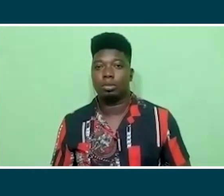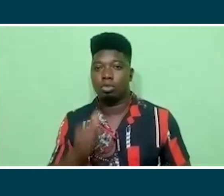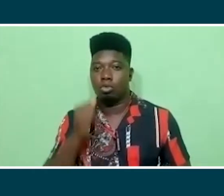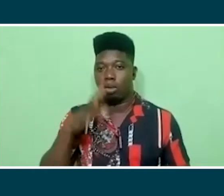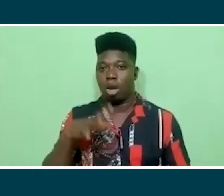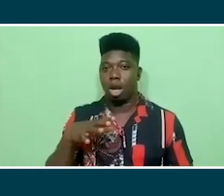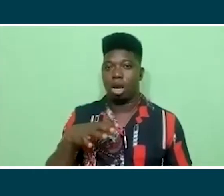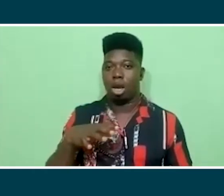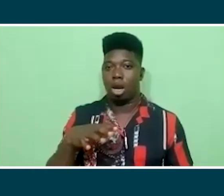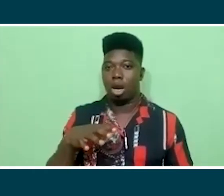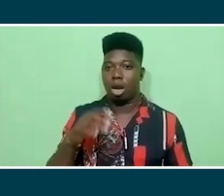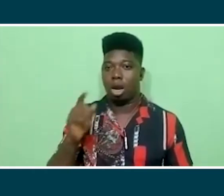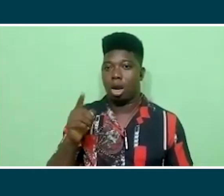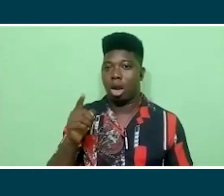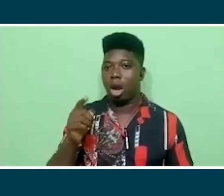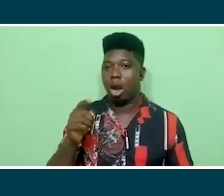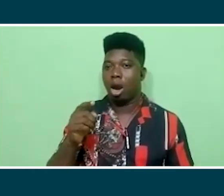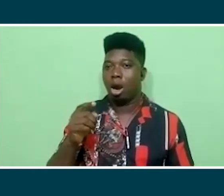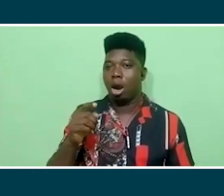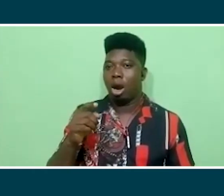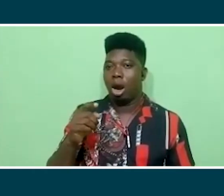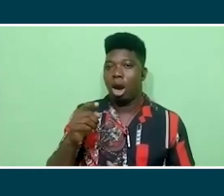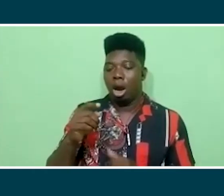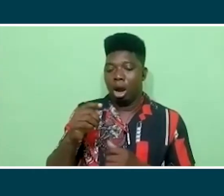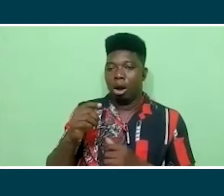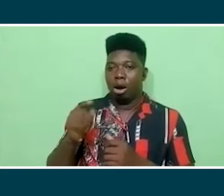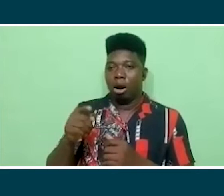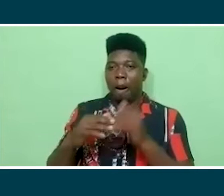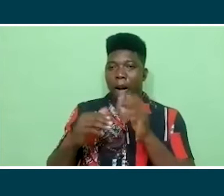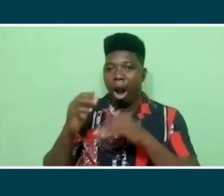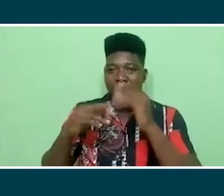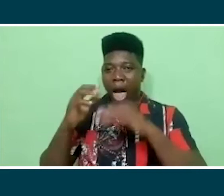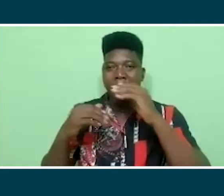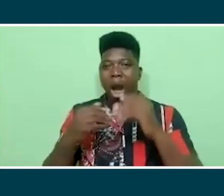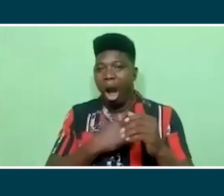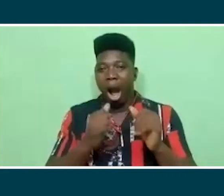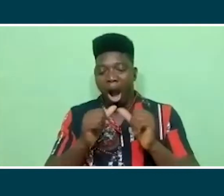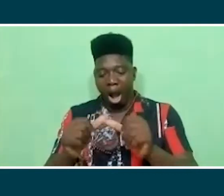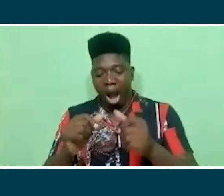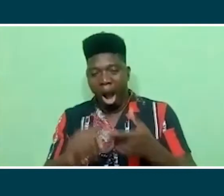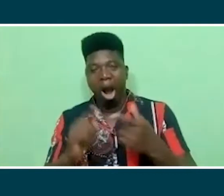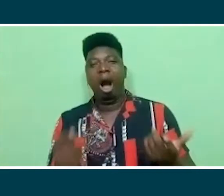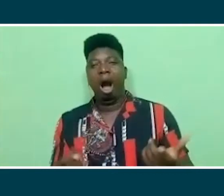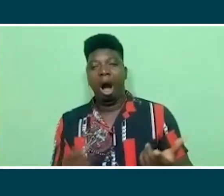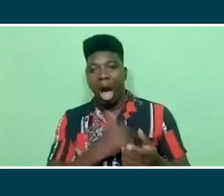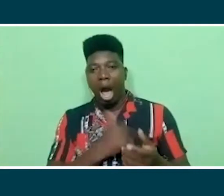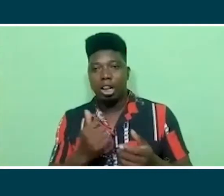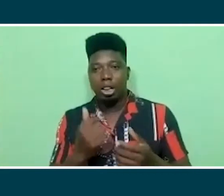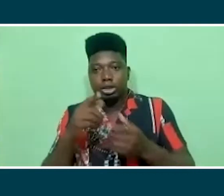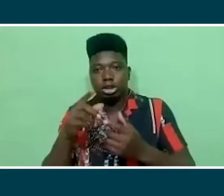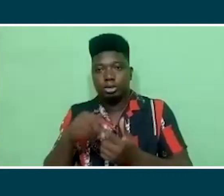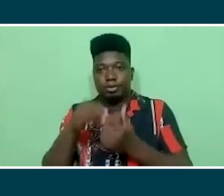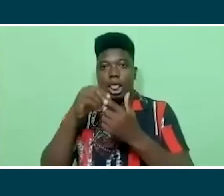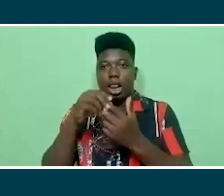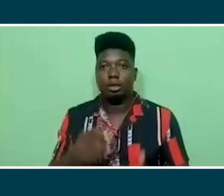the framework you're building on, that's going to continue through in the decades that follow, especially, my field is comics, and comics